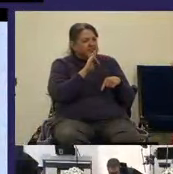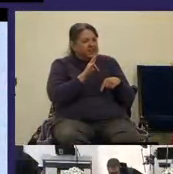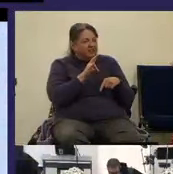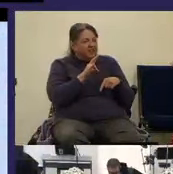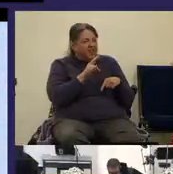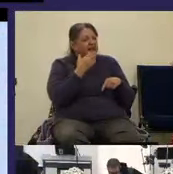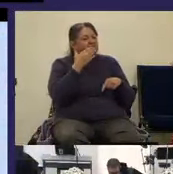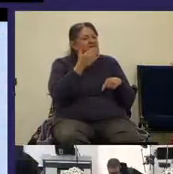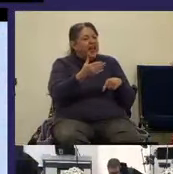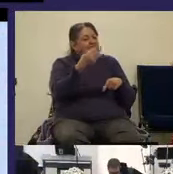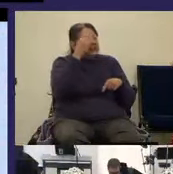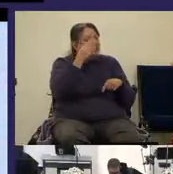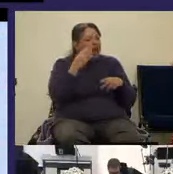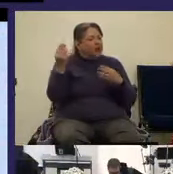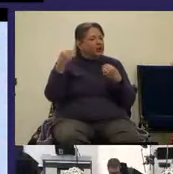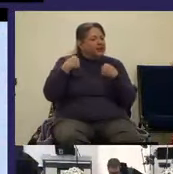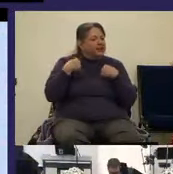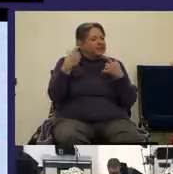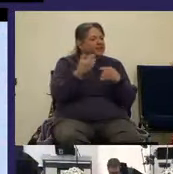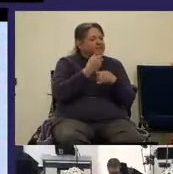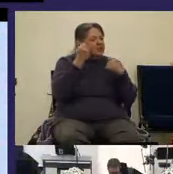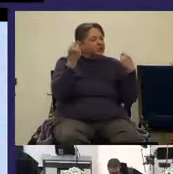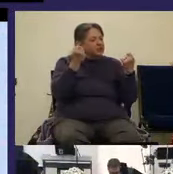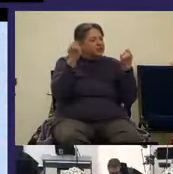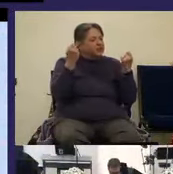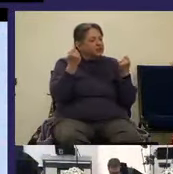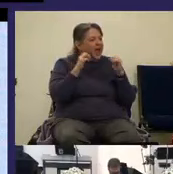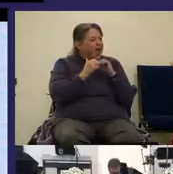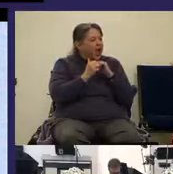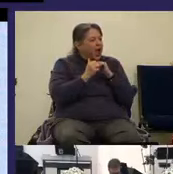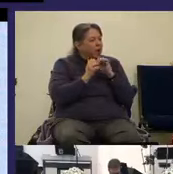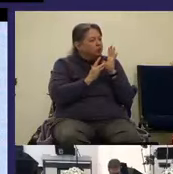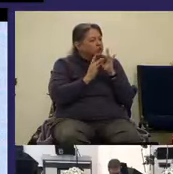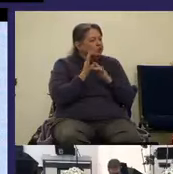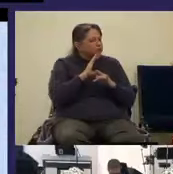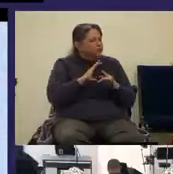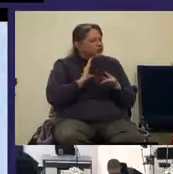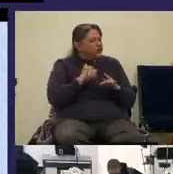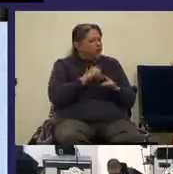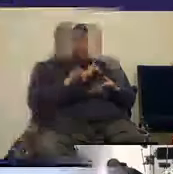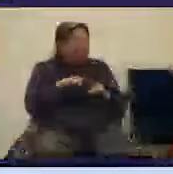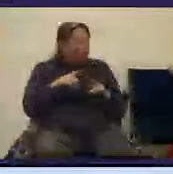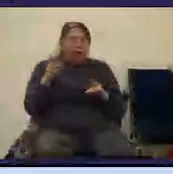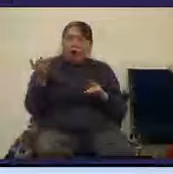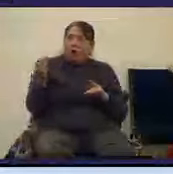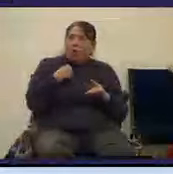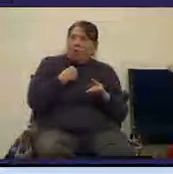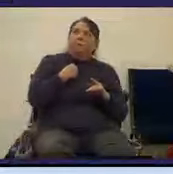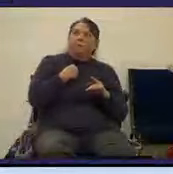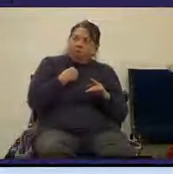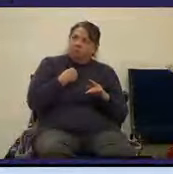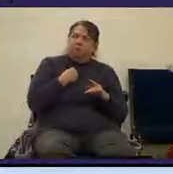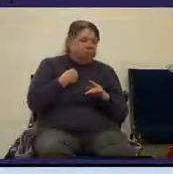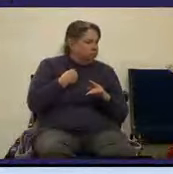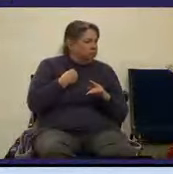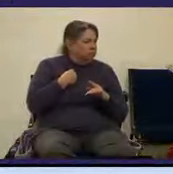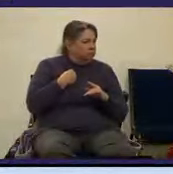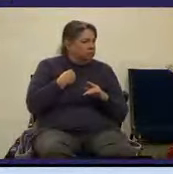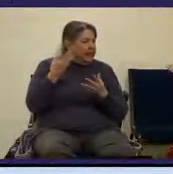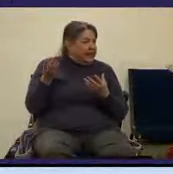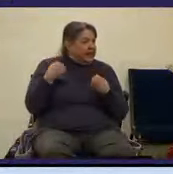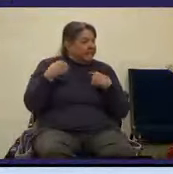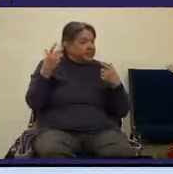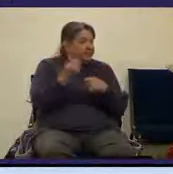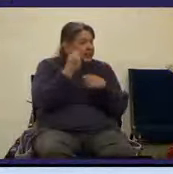us victory through Jesus Christ, our Lord. Thanks be to God. He gives us victory